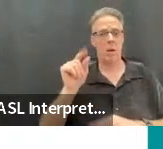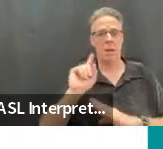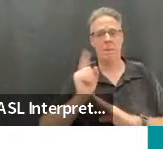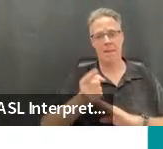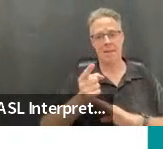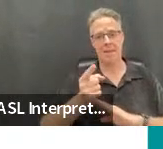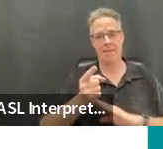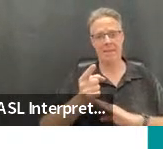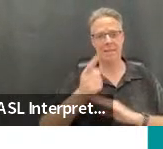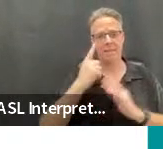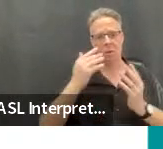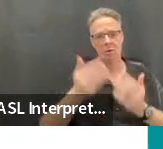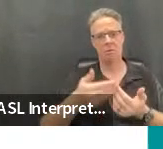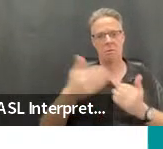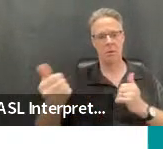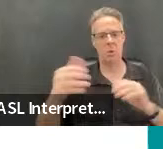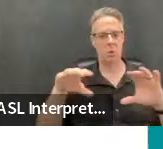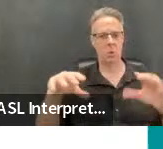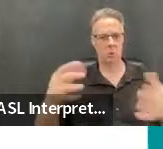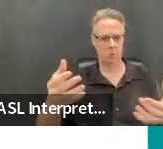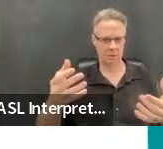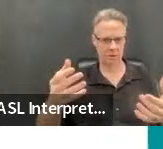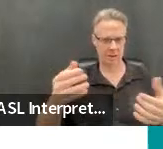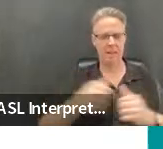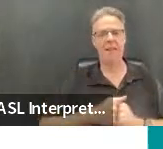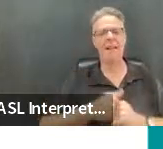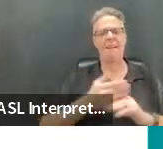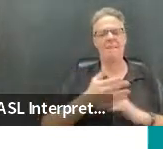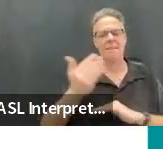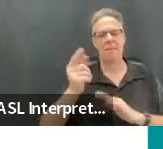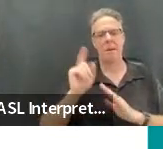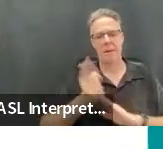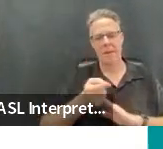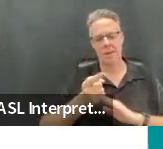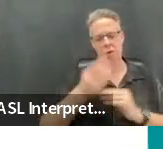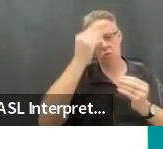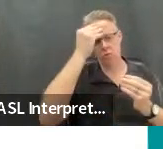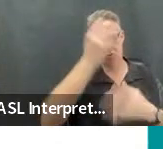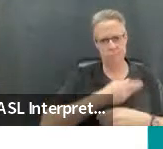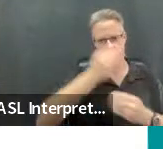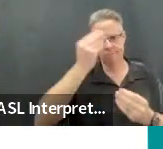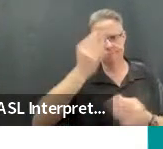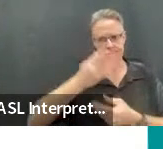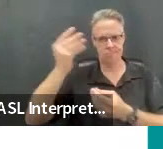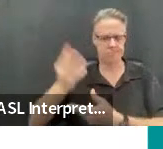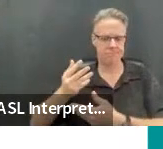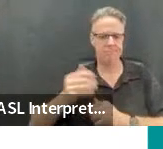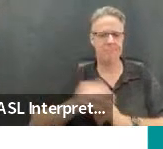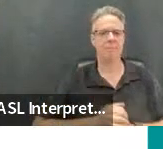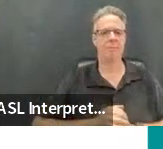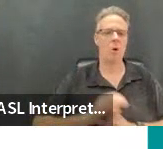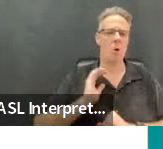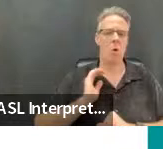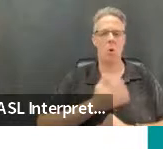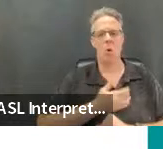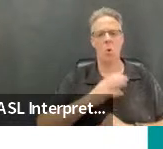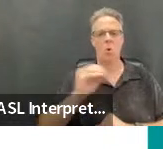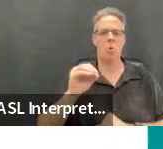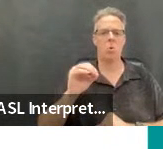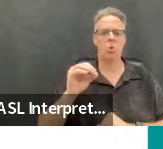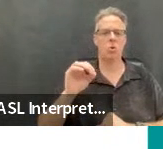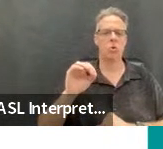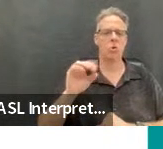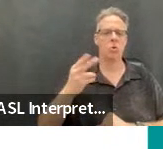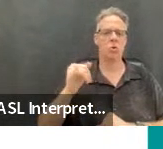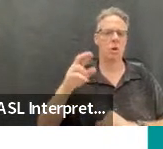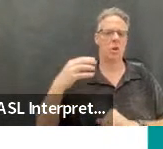into this breakout group, and then 15 minutes to report out. And our co-chair Valenter will kind of go through and lead